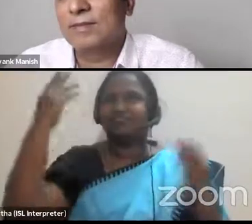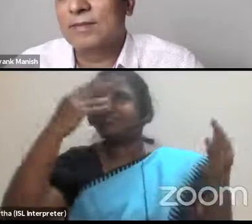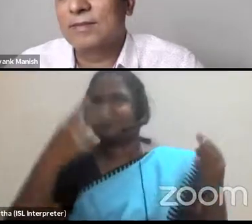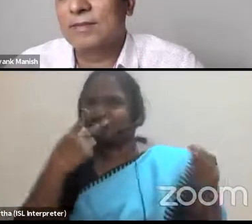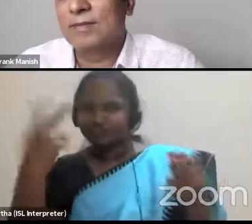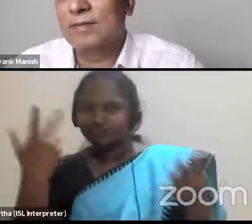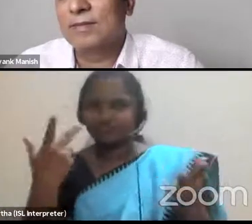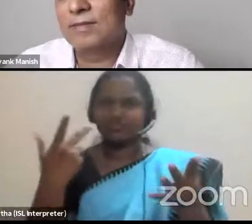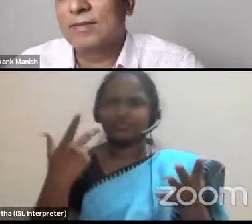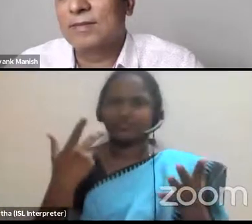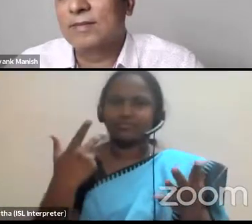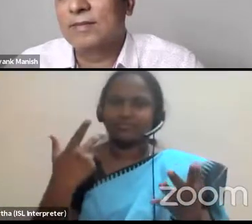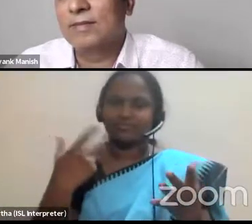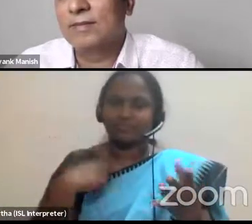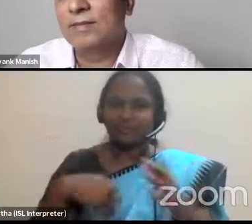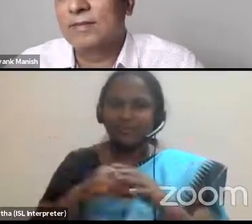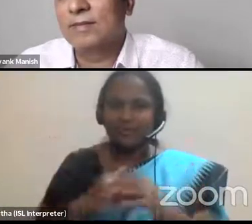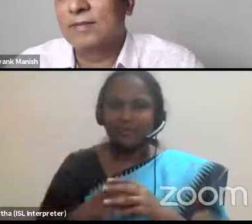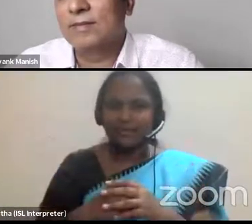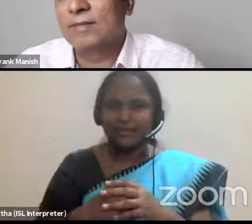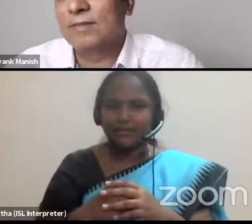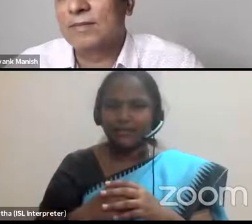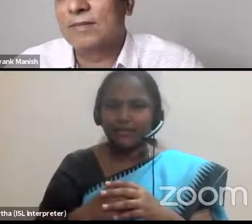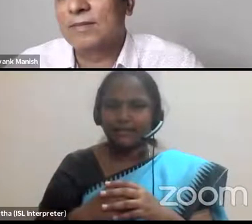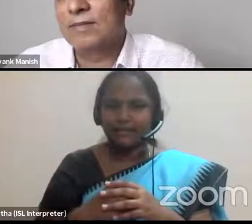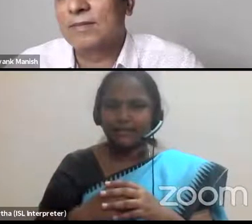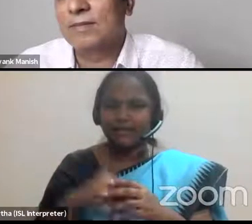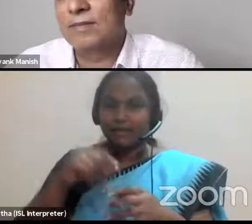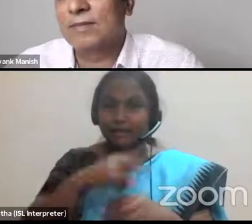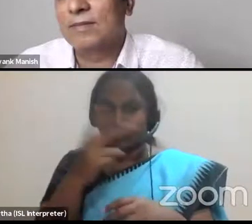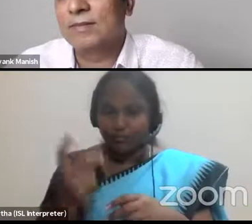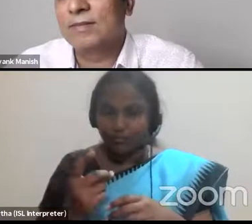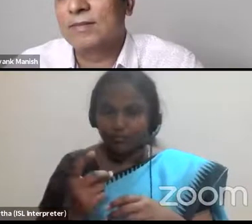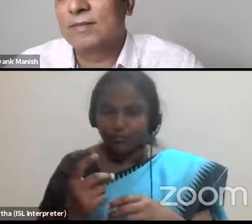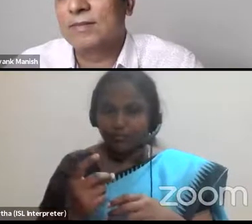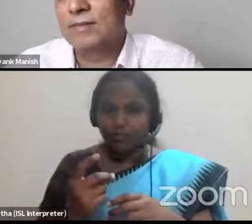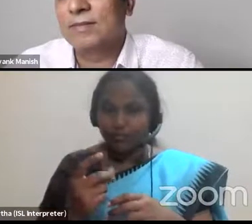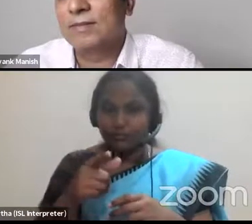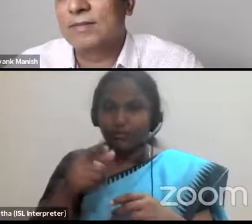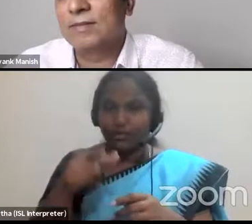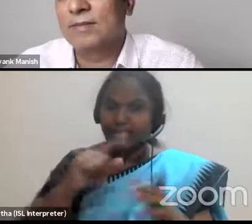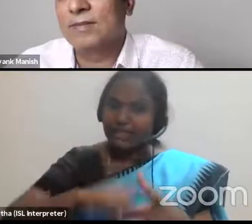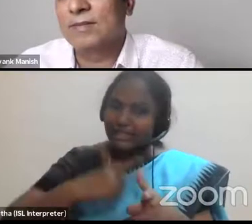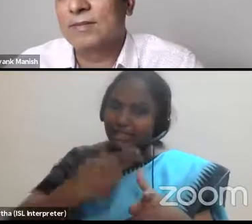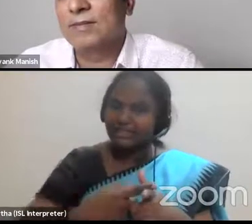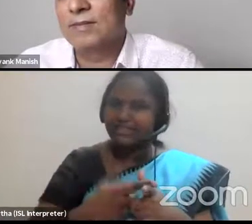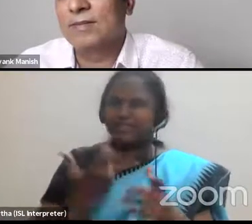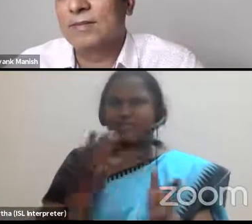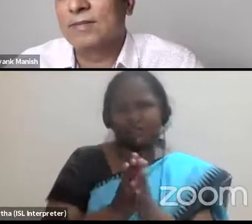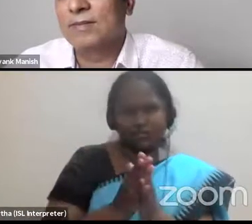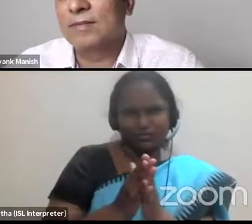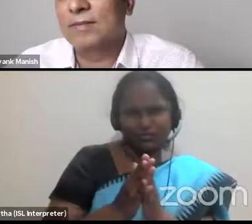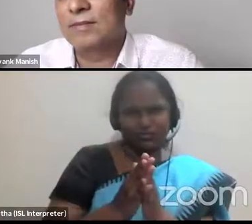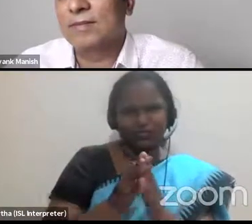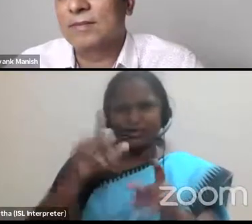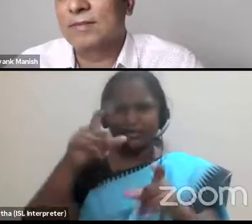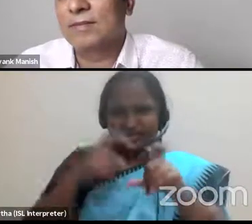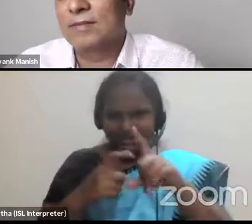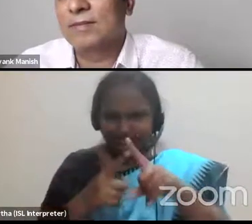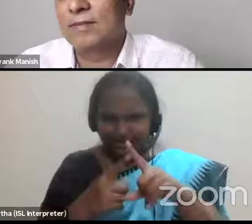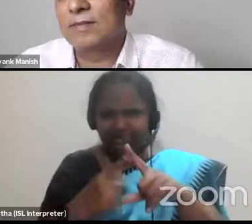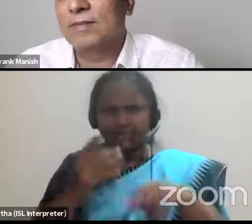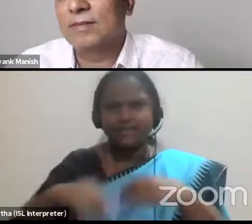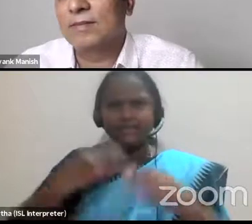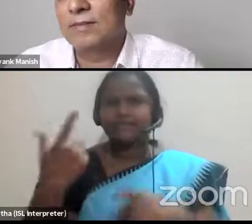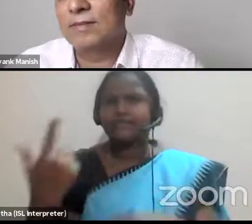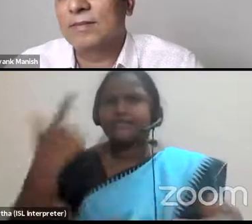and figurines and those portraits, and then you get some booklets, and then after